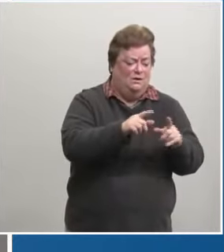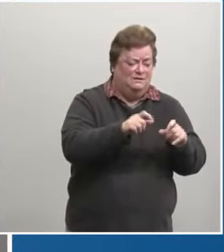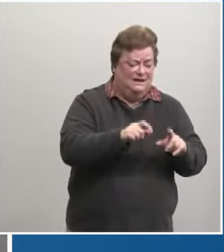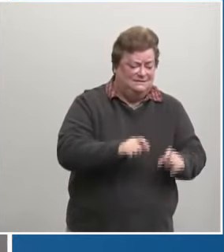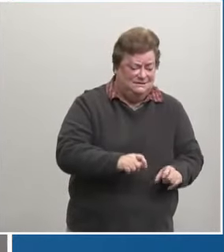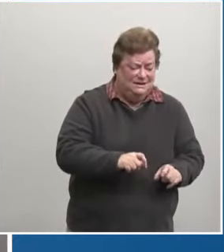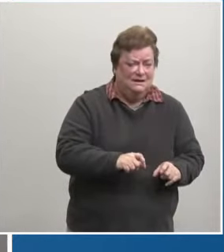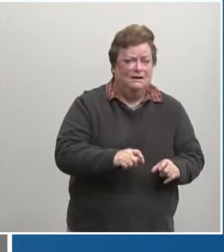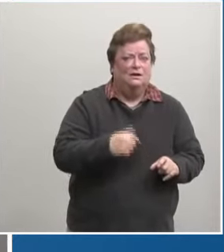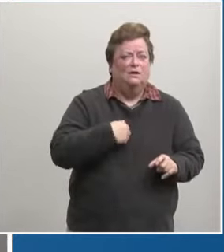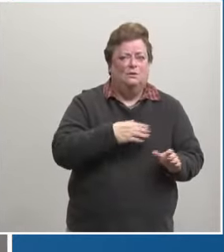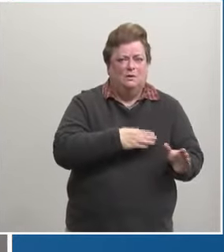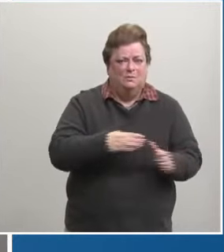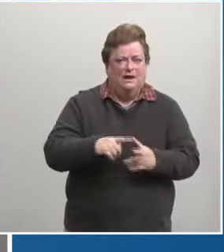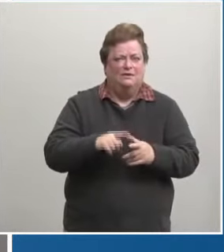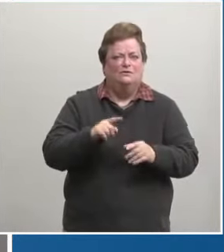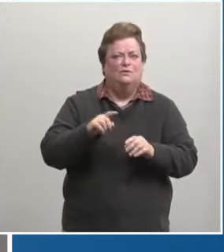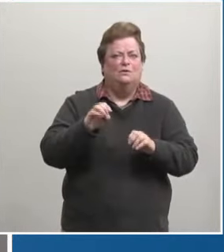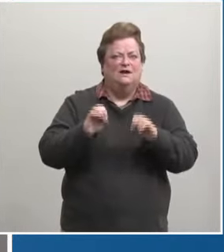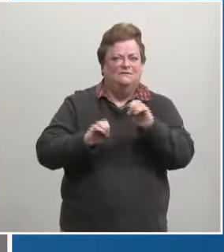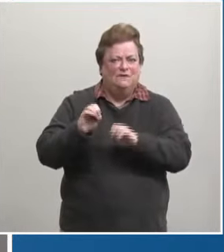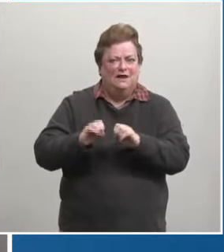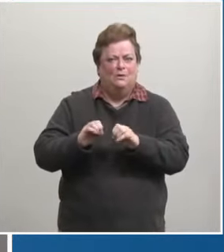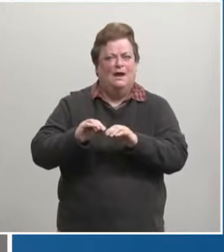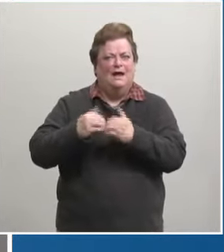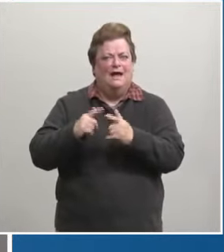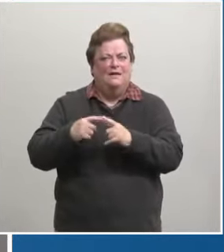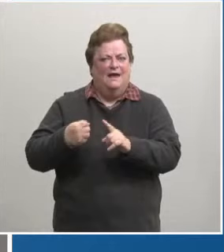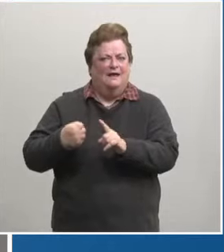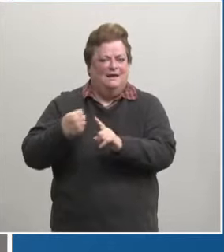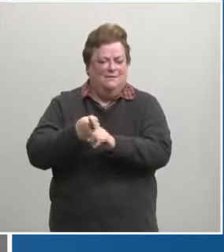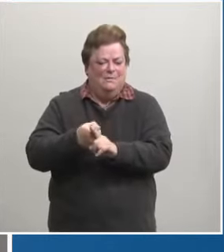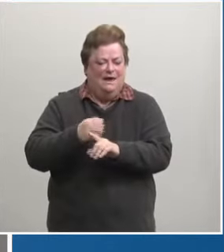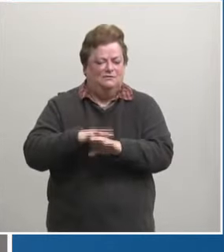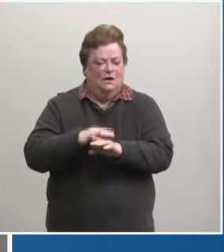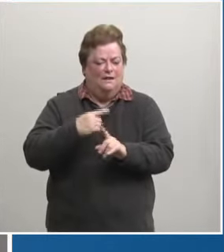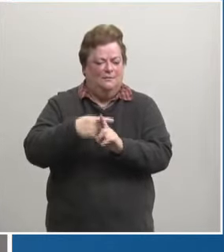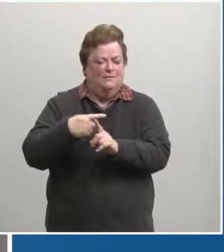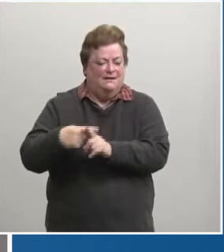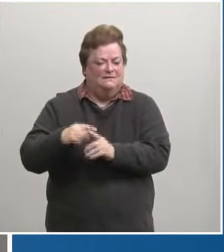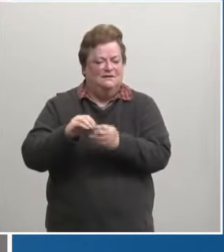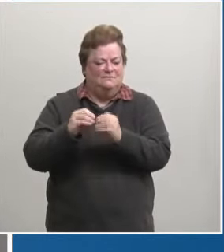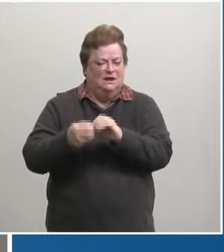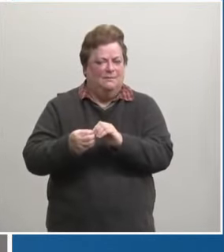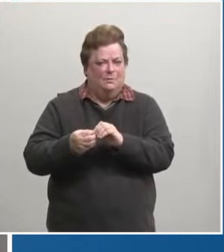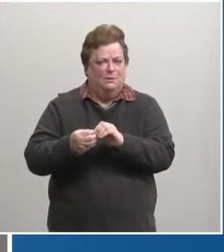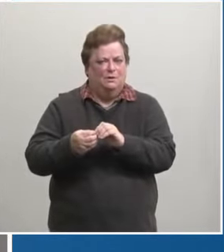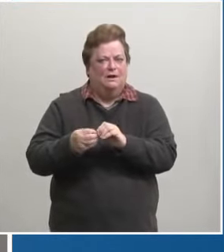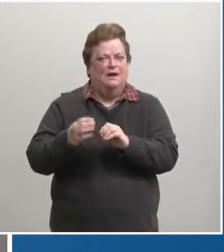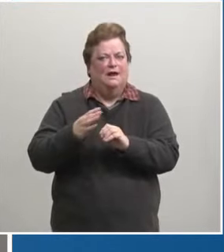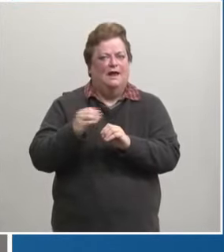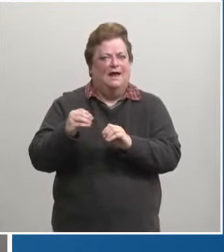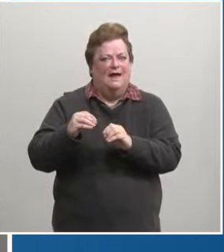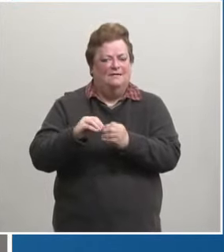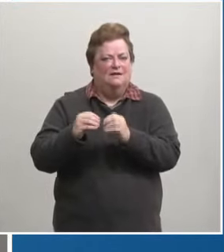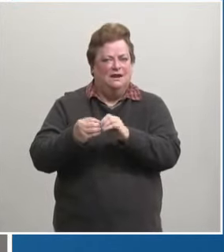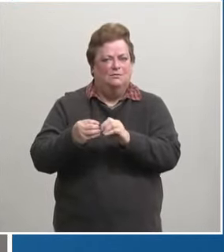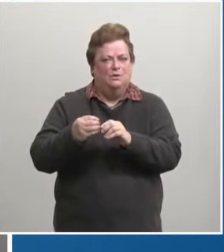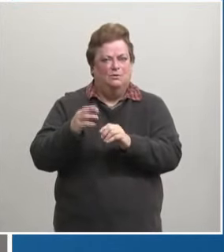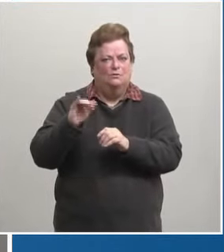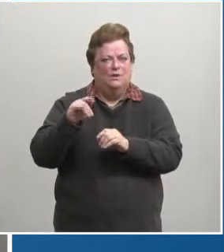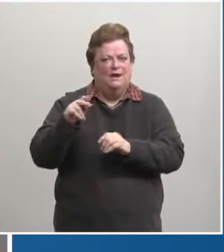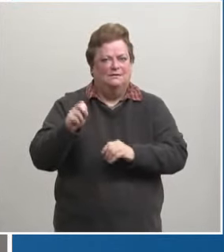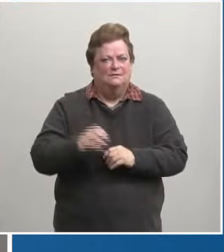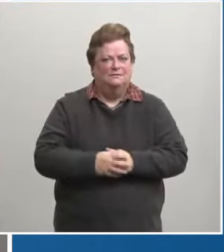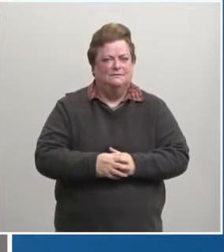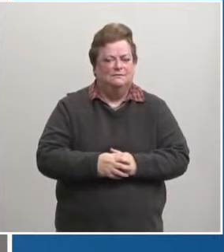completed, we do plan to evaluate the impact on the number of positive cases identified and the positivity rate.